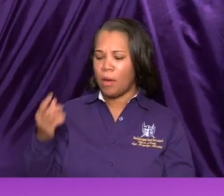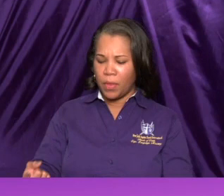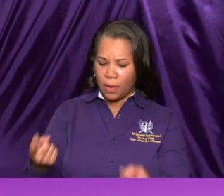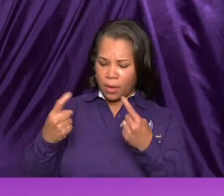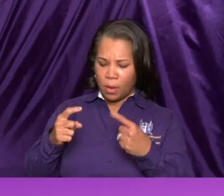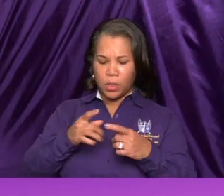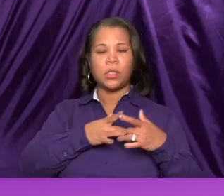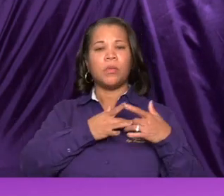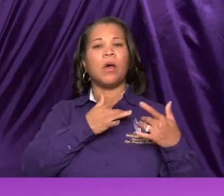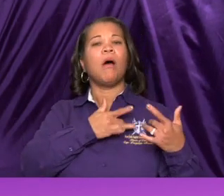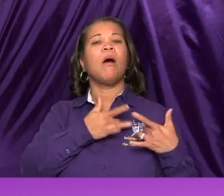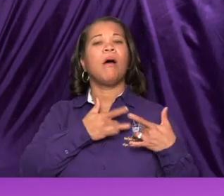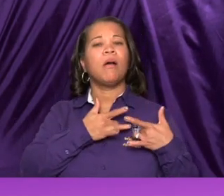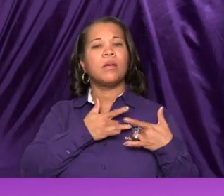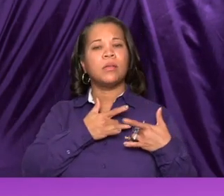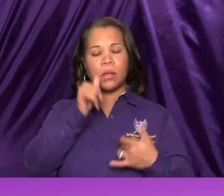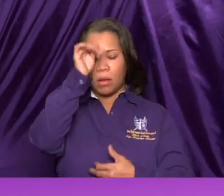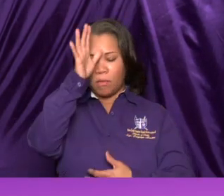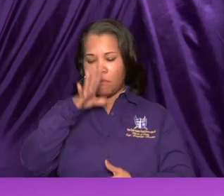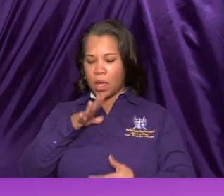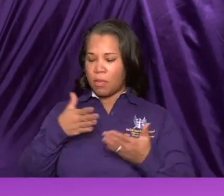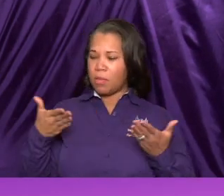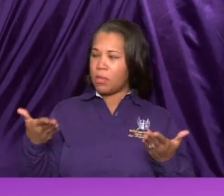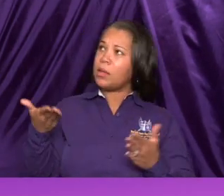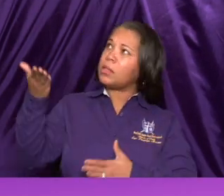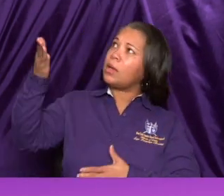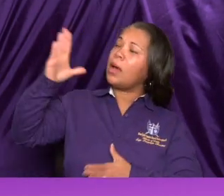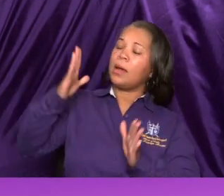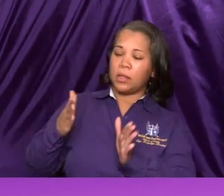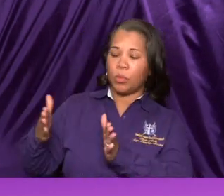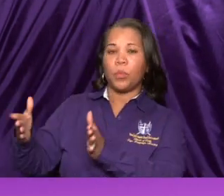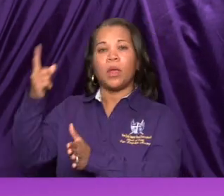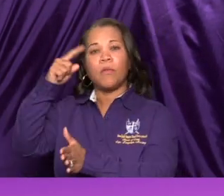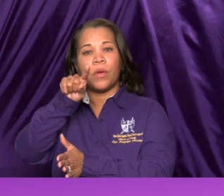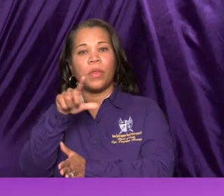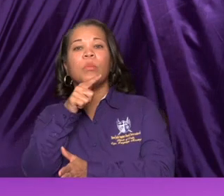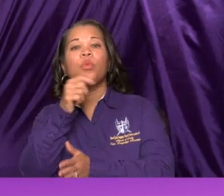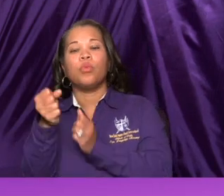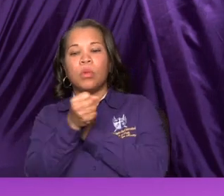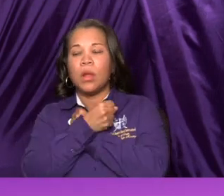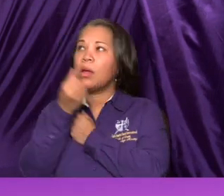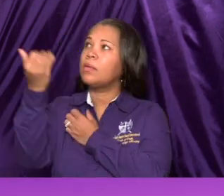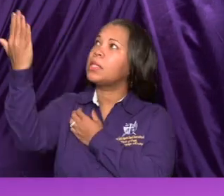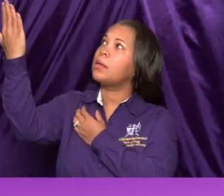of man the things that God has prepared for them who loves them.